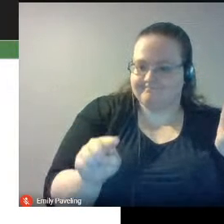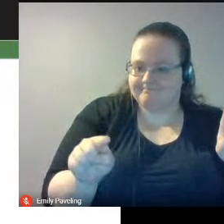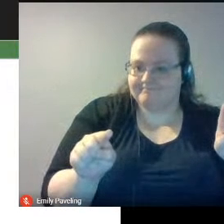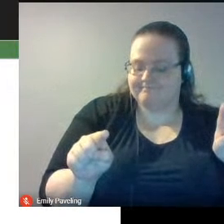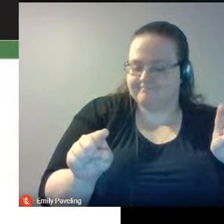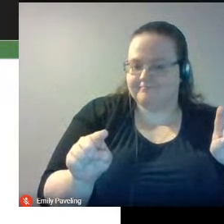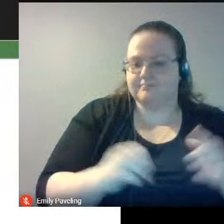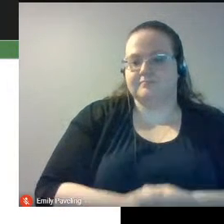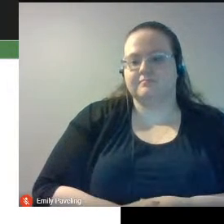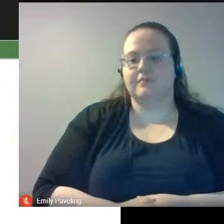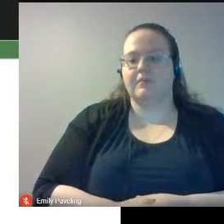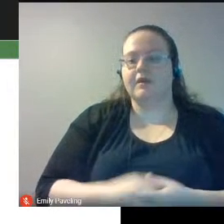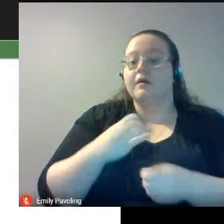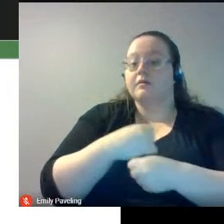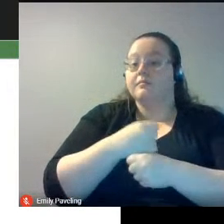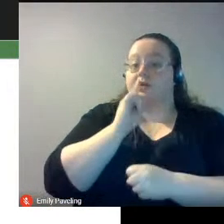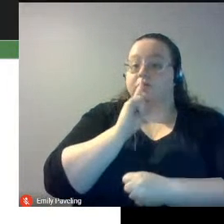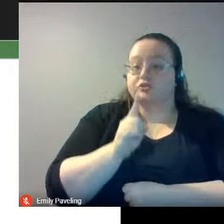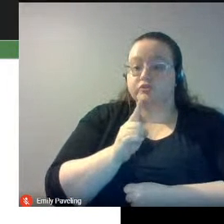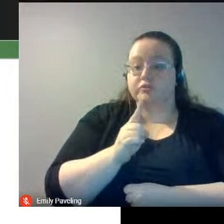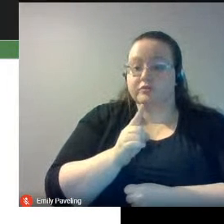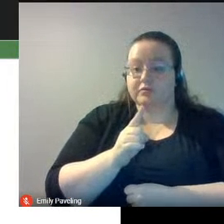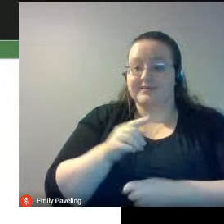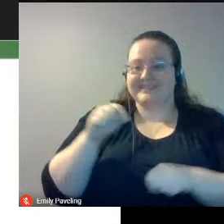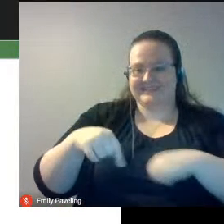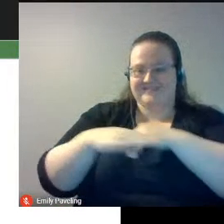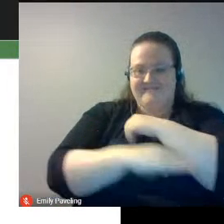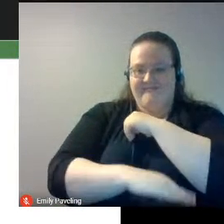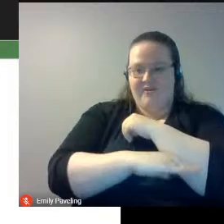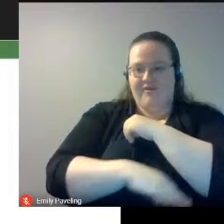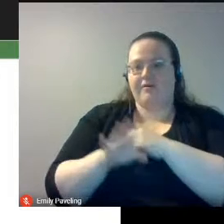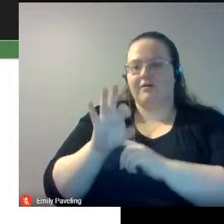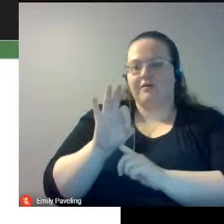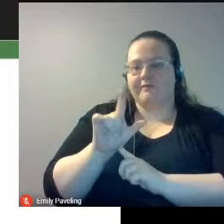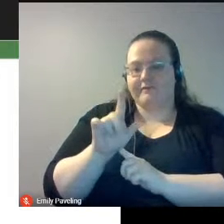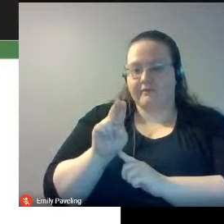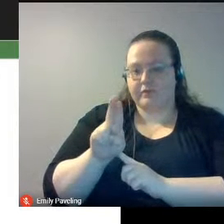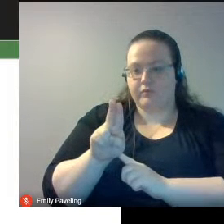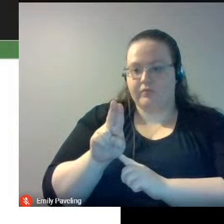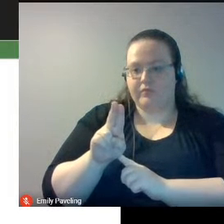the vaccine for influenza when it is available this fall.